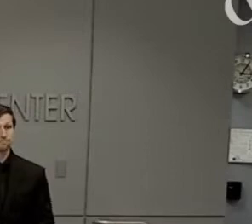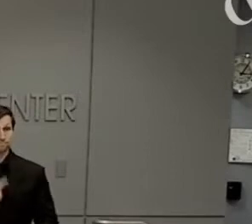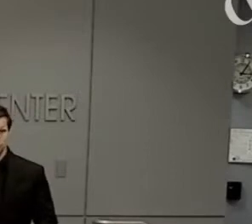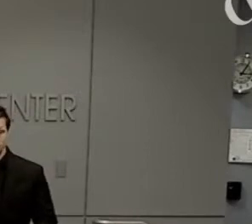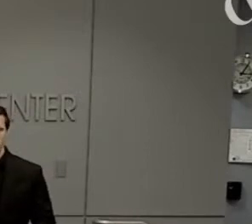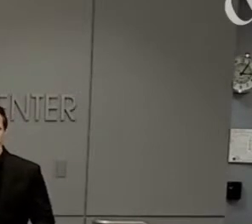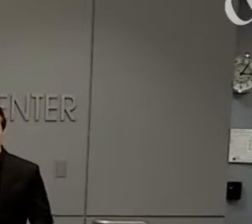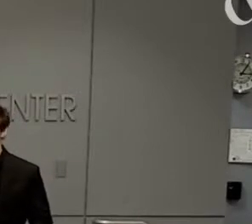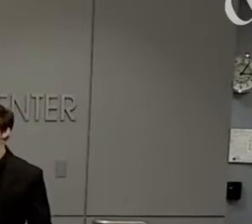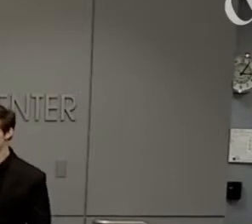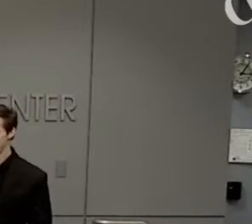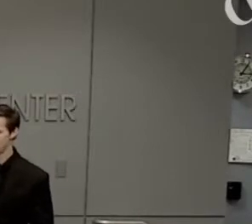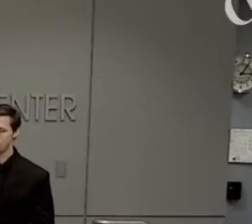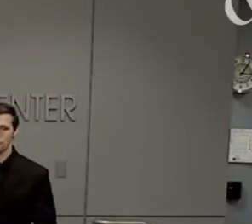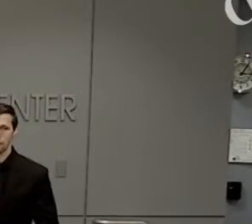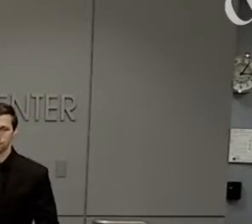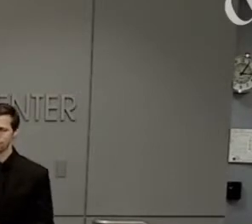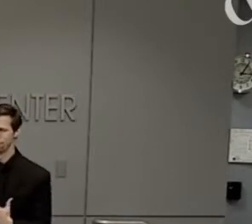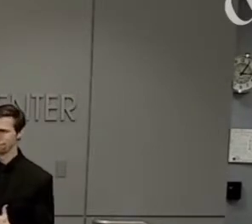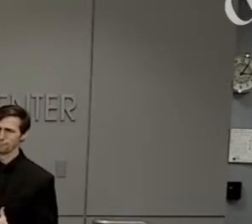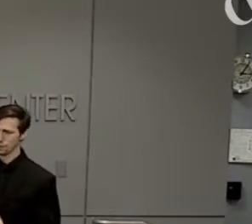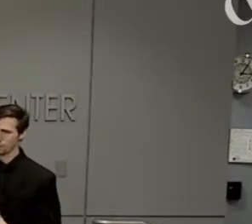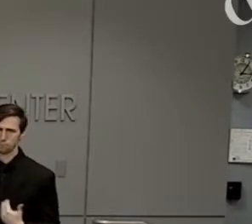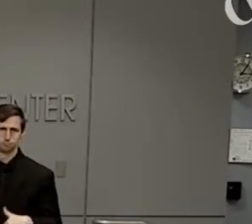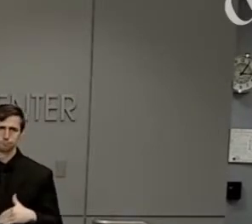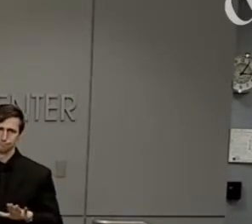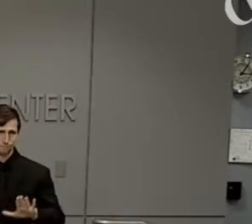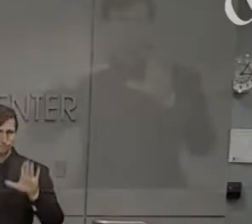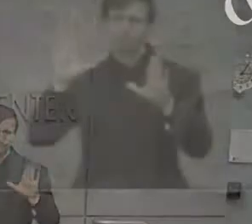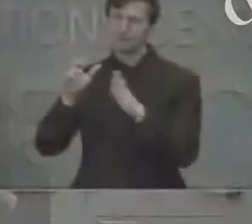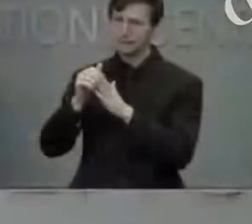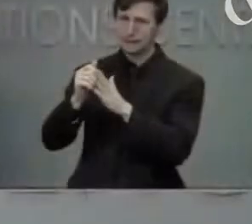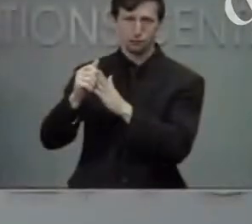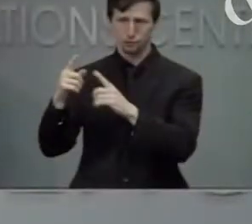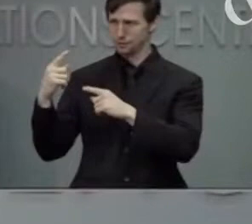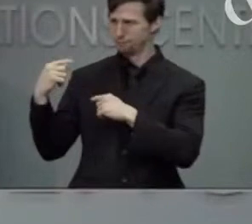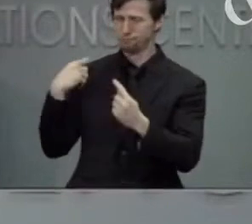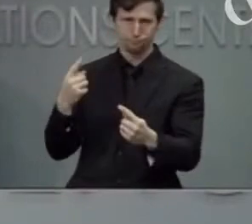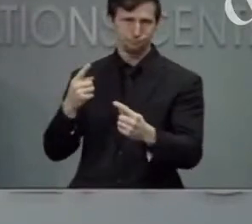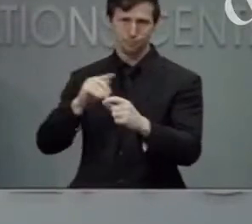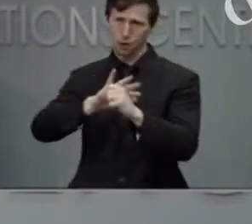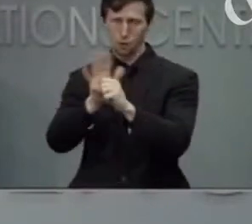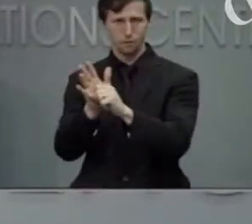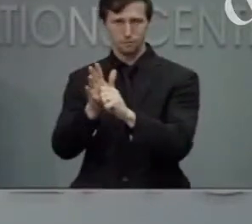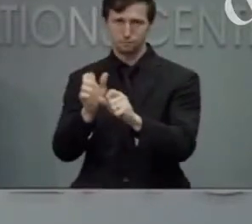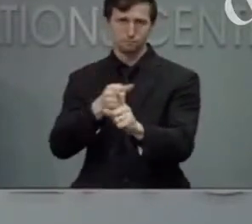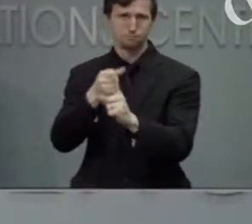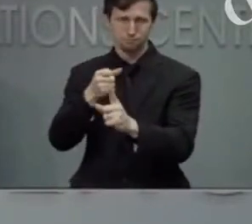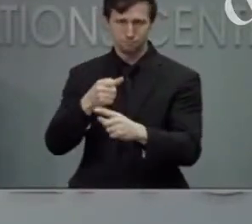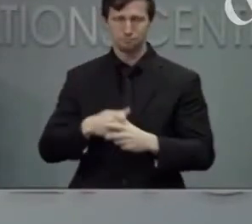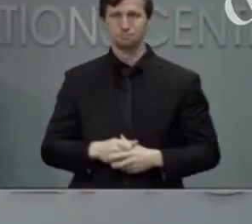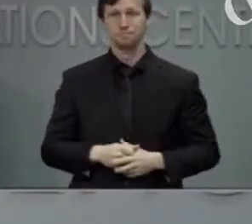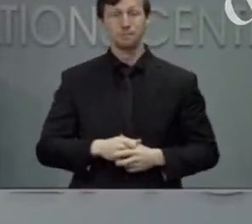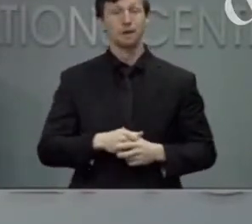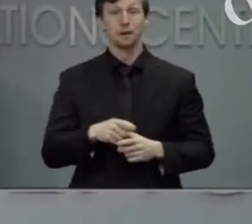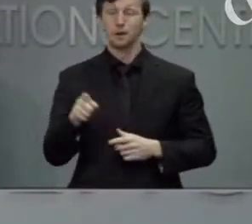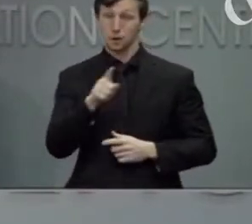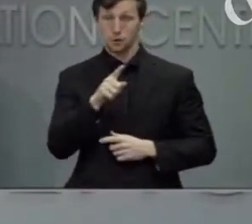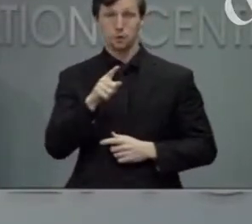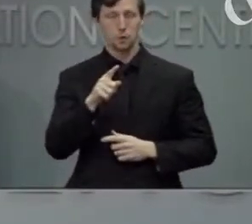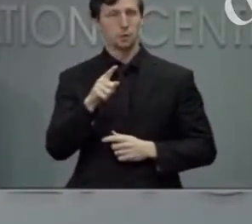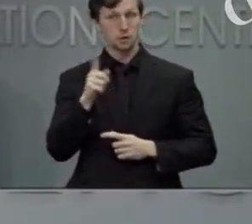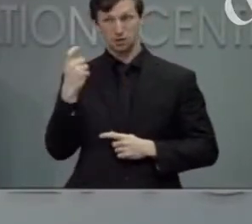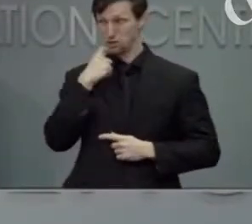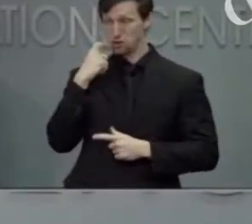Thank you, Dr. Cohen. I'm very grateful for your stellar leadership during all of this. As you can see, there are